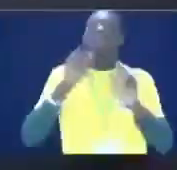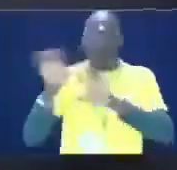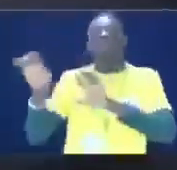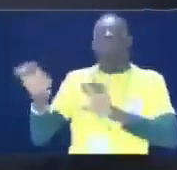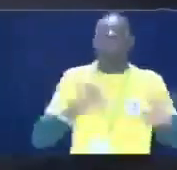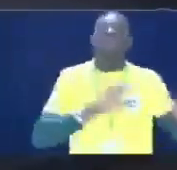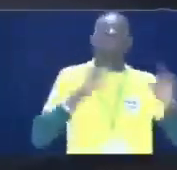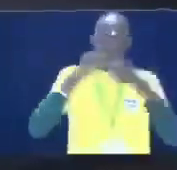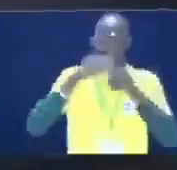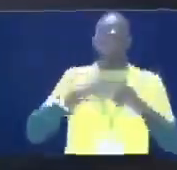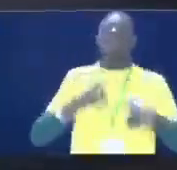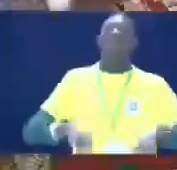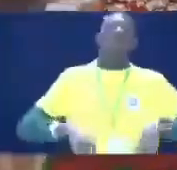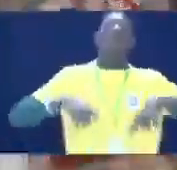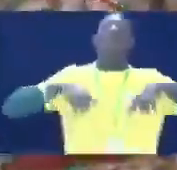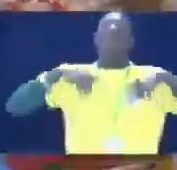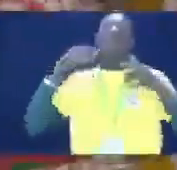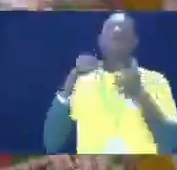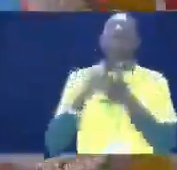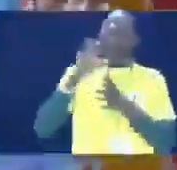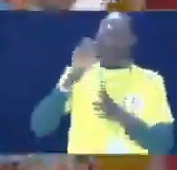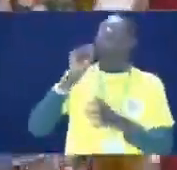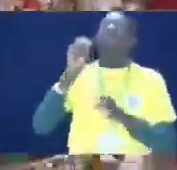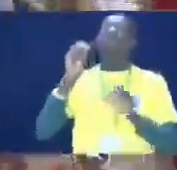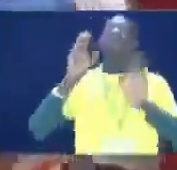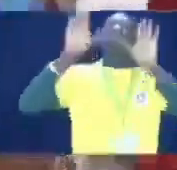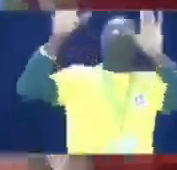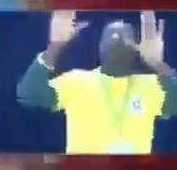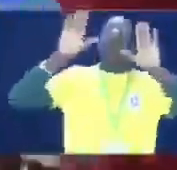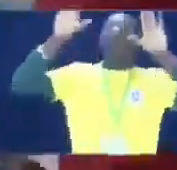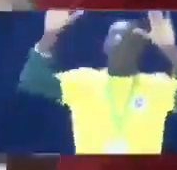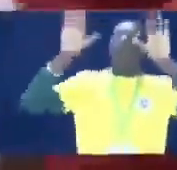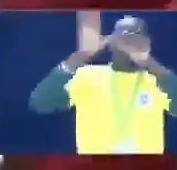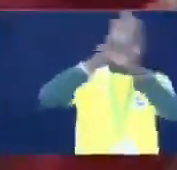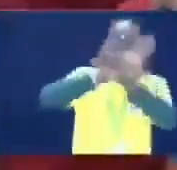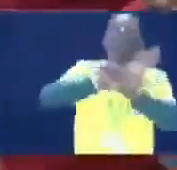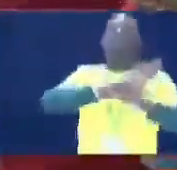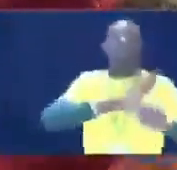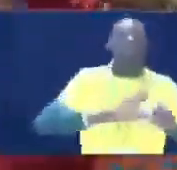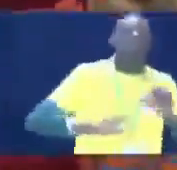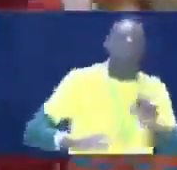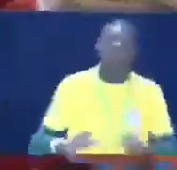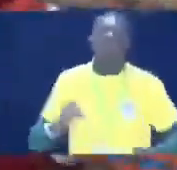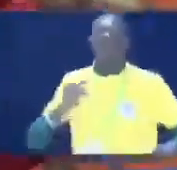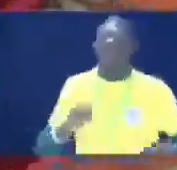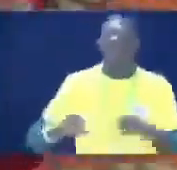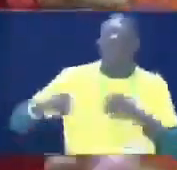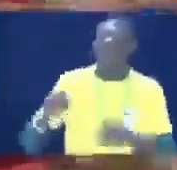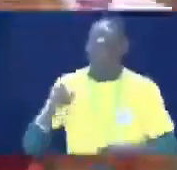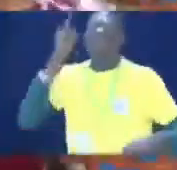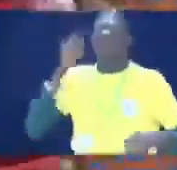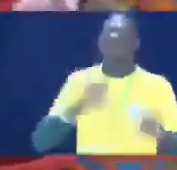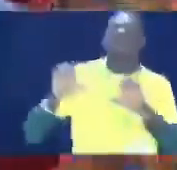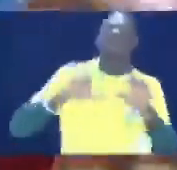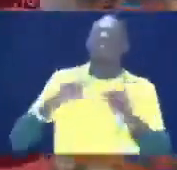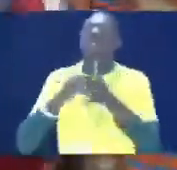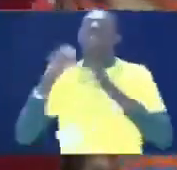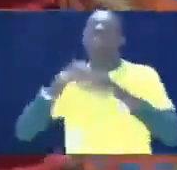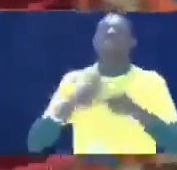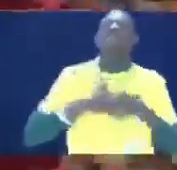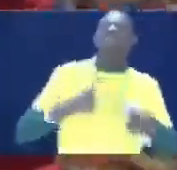abasi anande kuwe miyo ele ele yo ku si